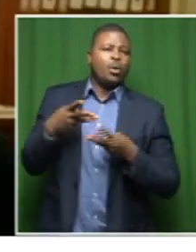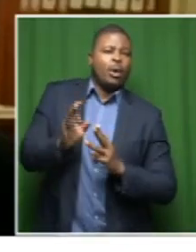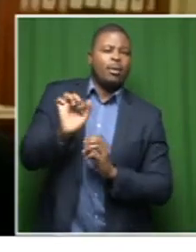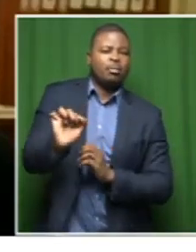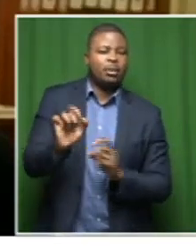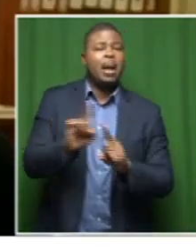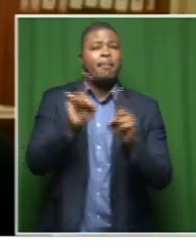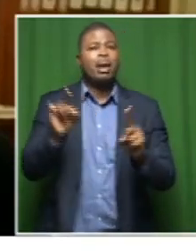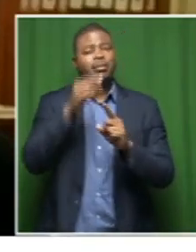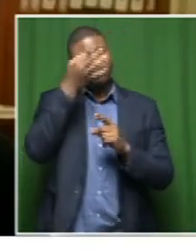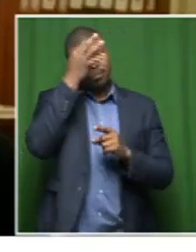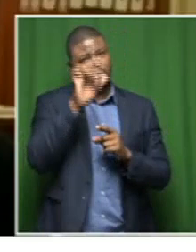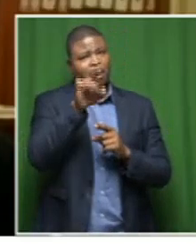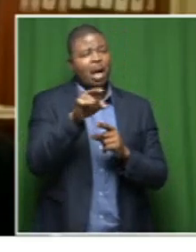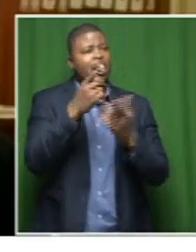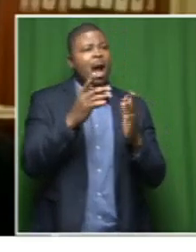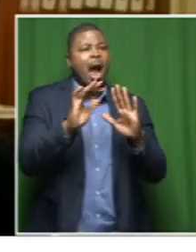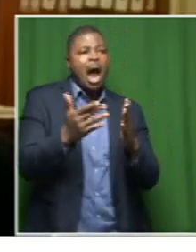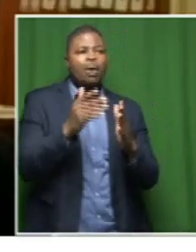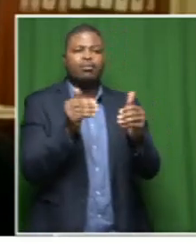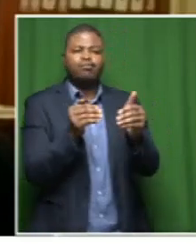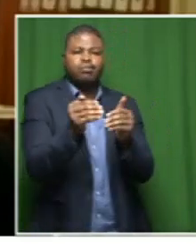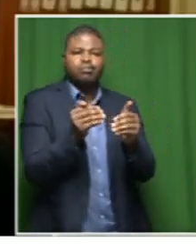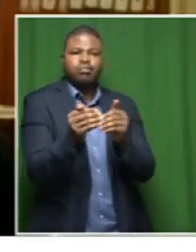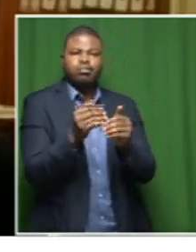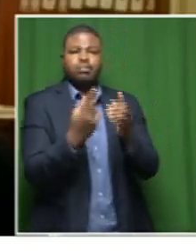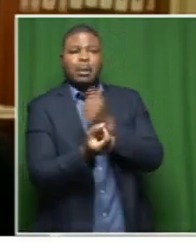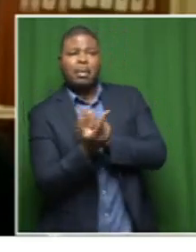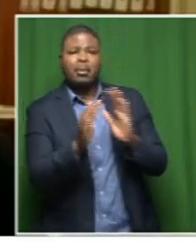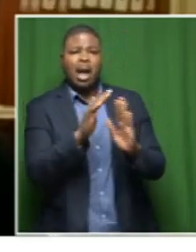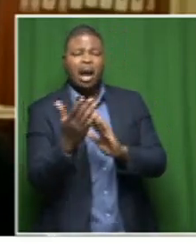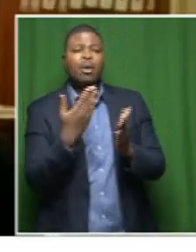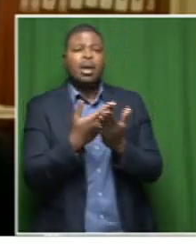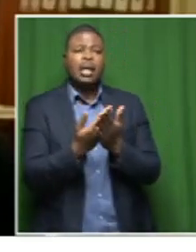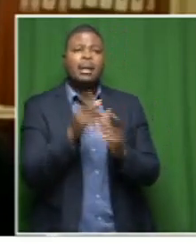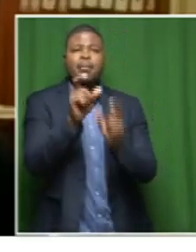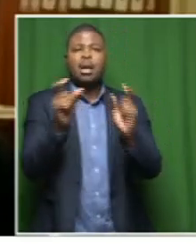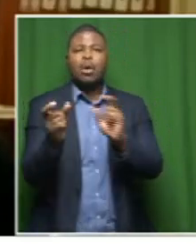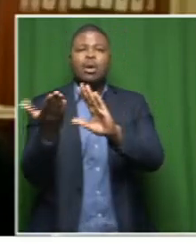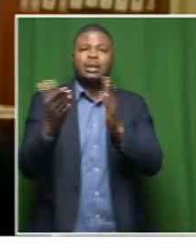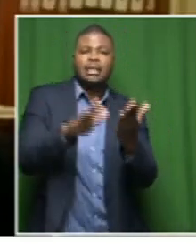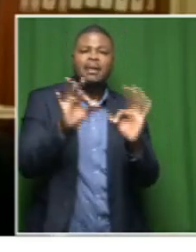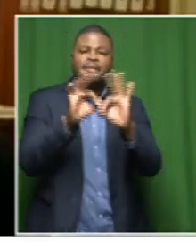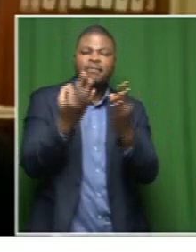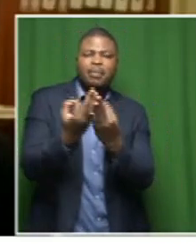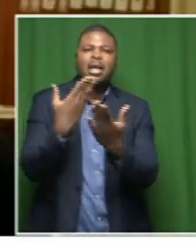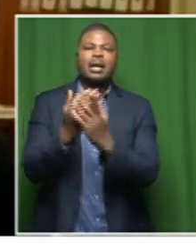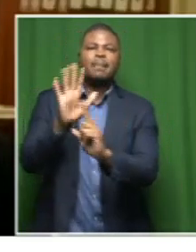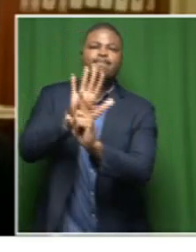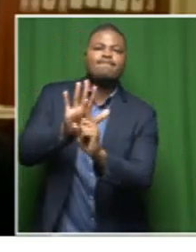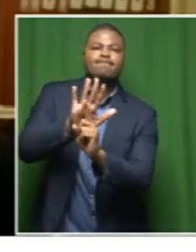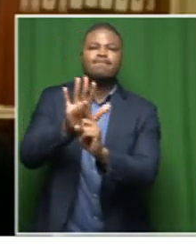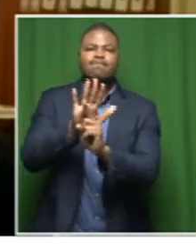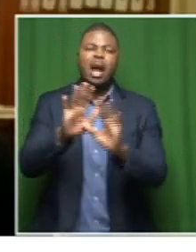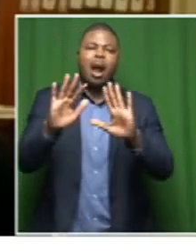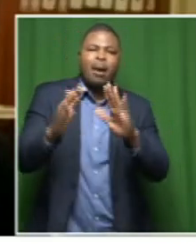the conditions in Marikana, to try and heal the victims or even engage the miners,